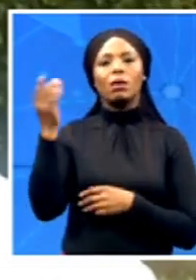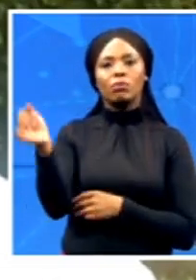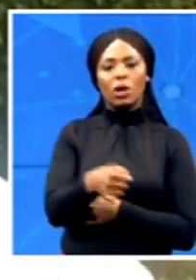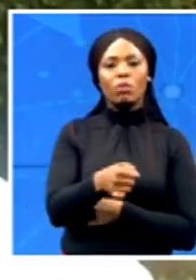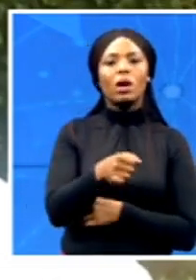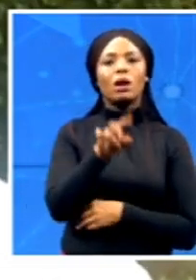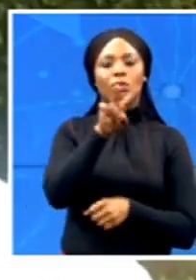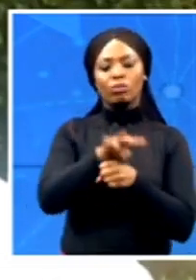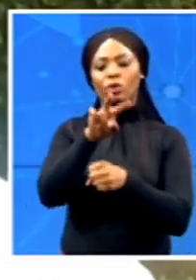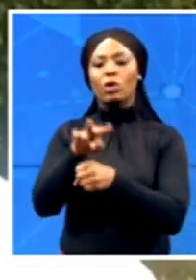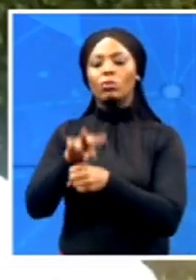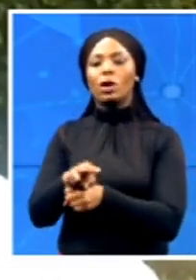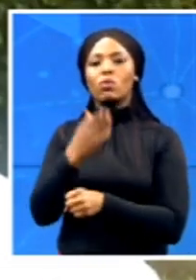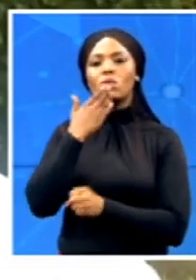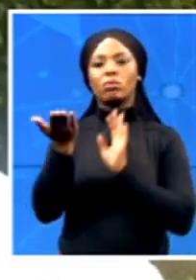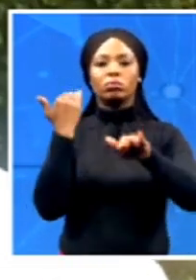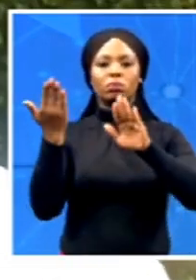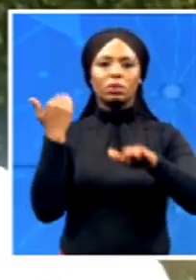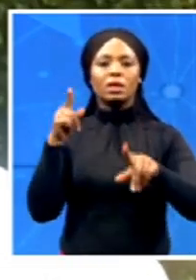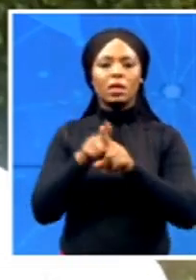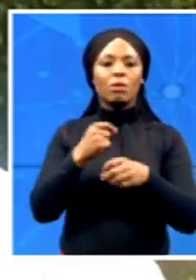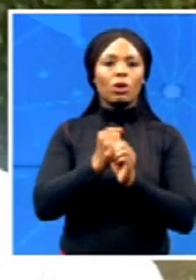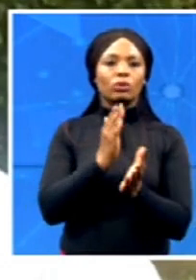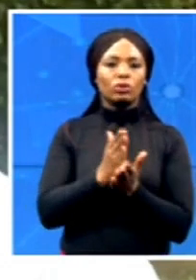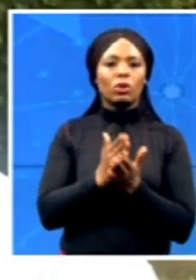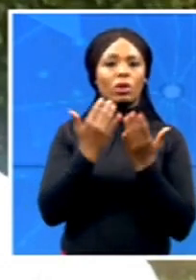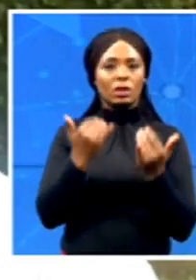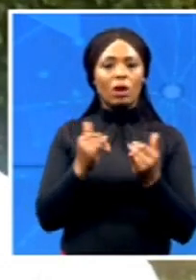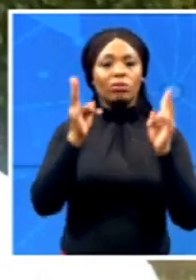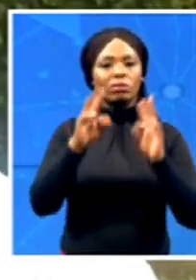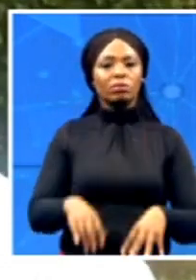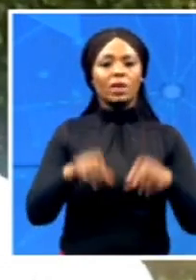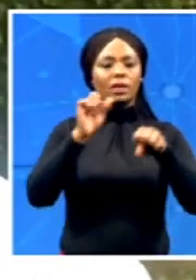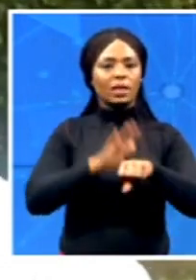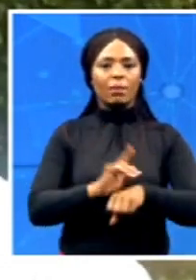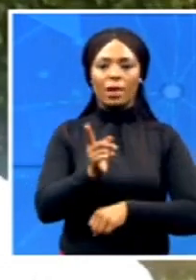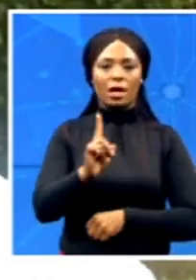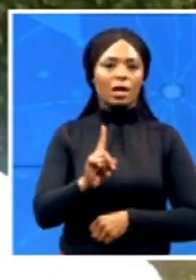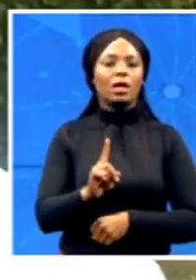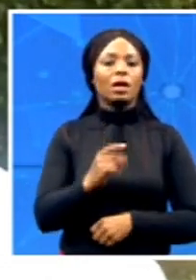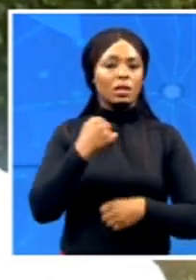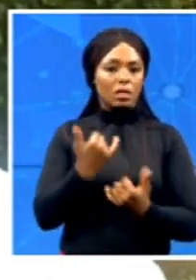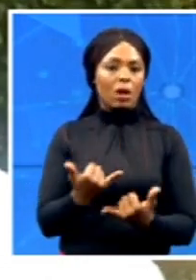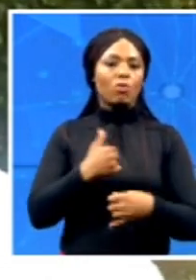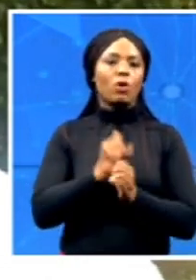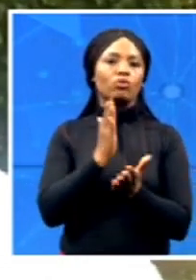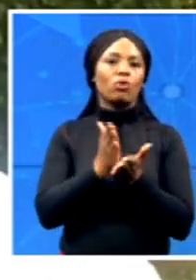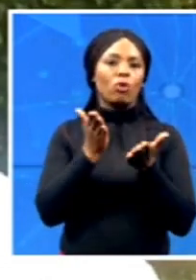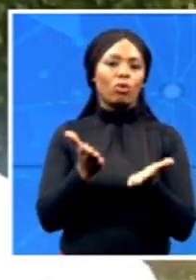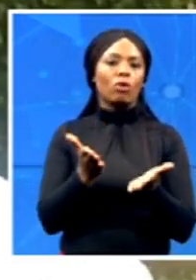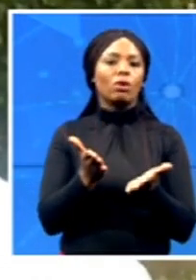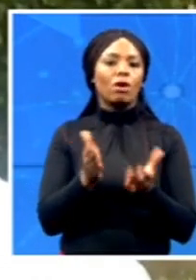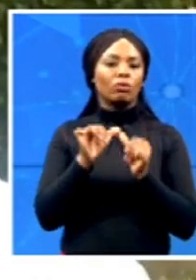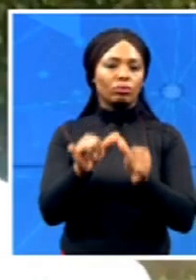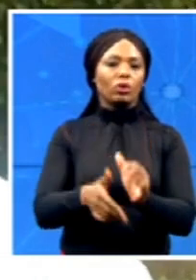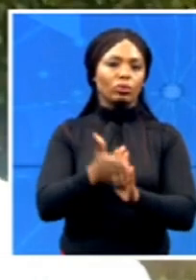that there will be no load shedding during this time. Also, our electricians, they will always be